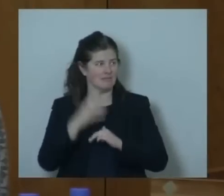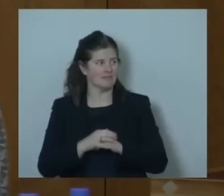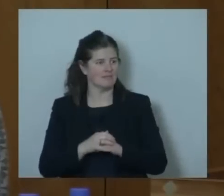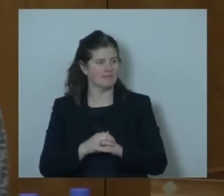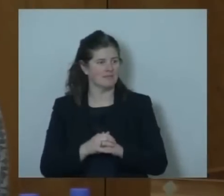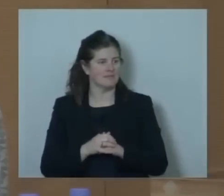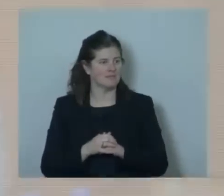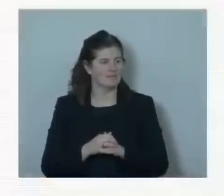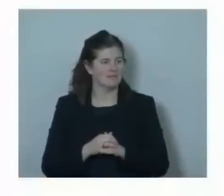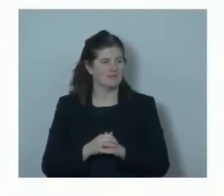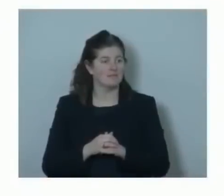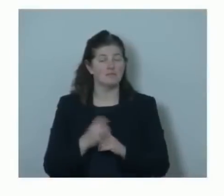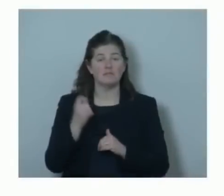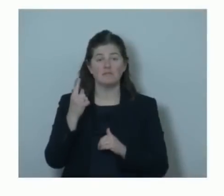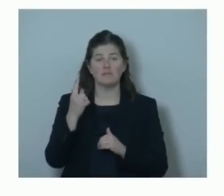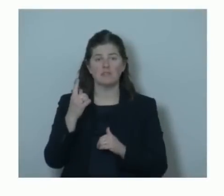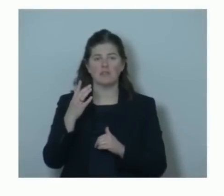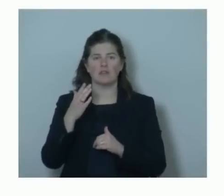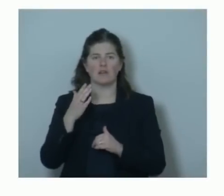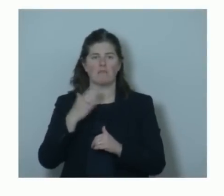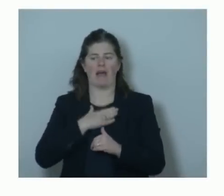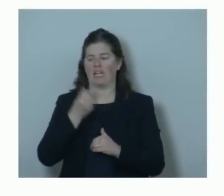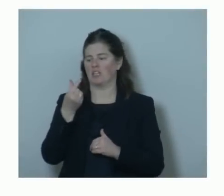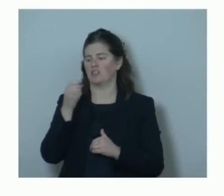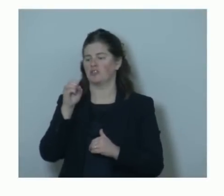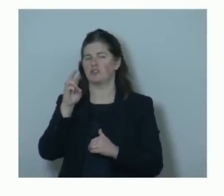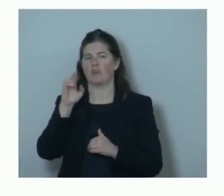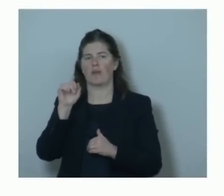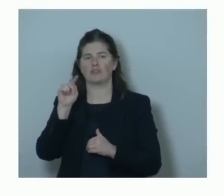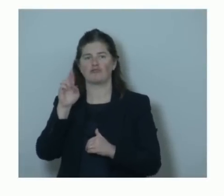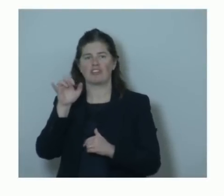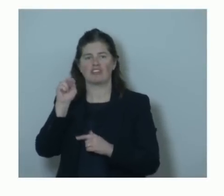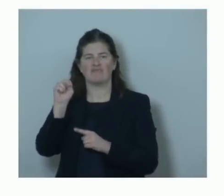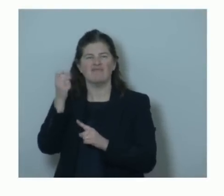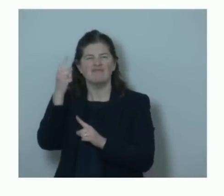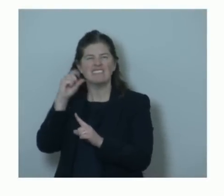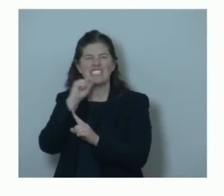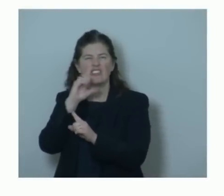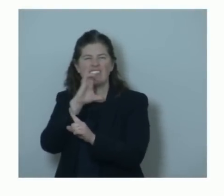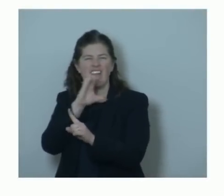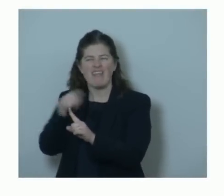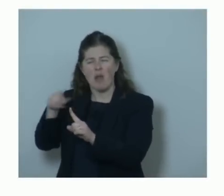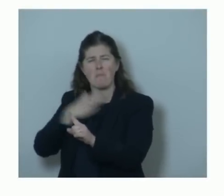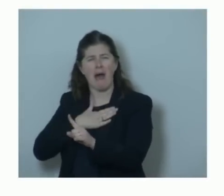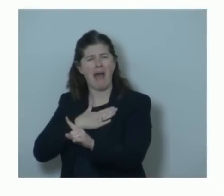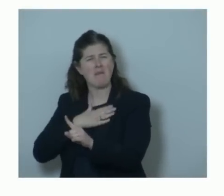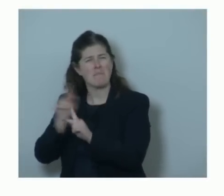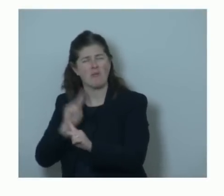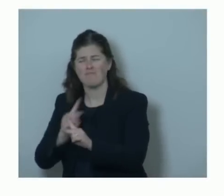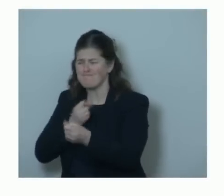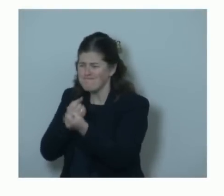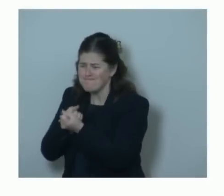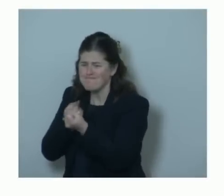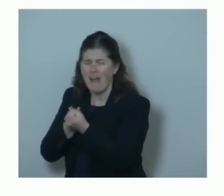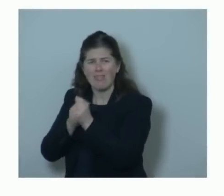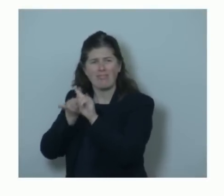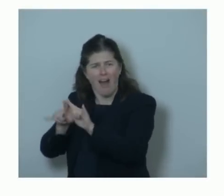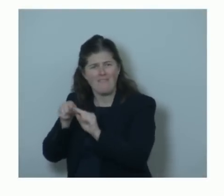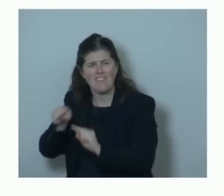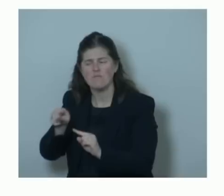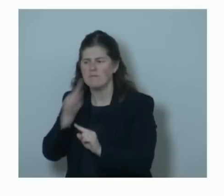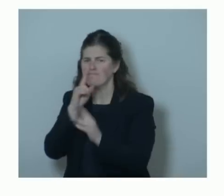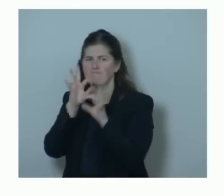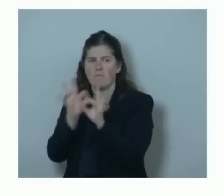slide, I'm a geriatrician, and old people are my people. I take care of them, I love them. It's really important to